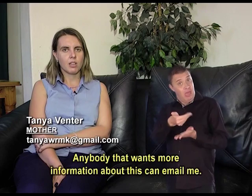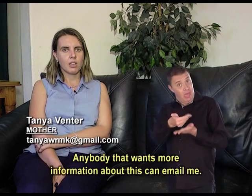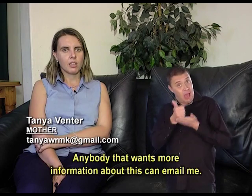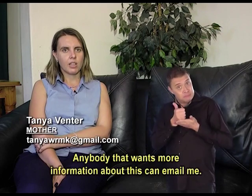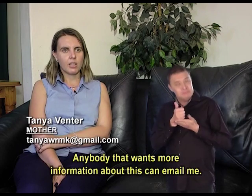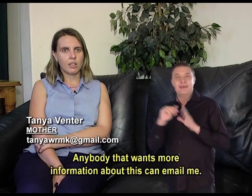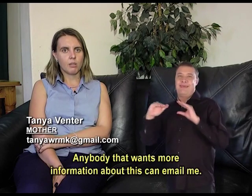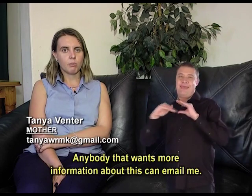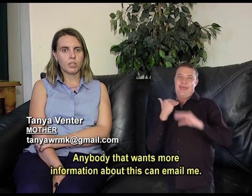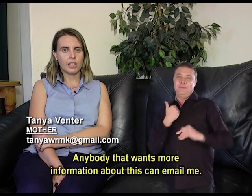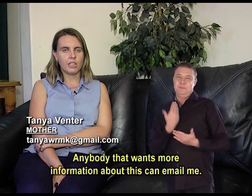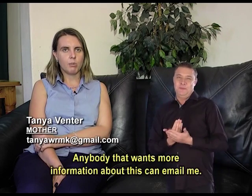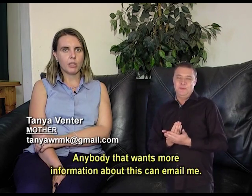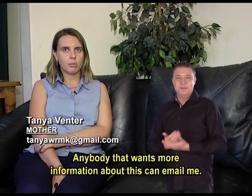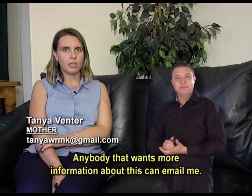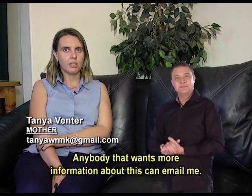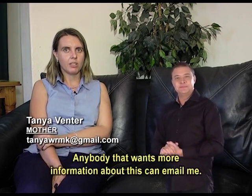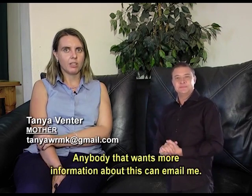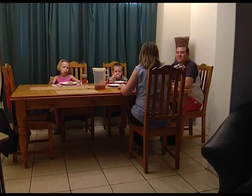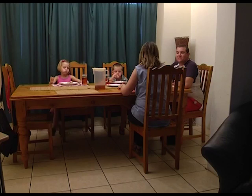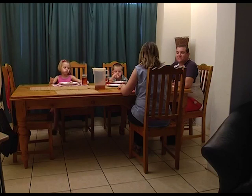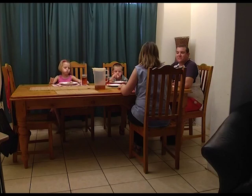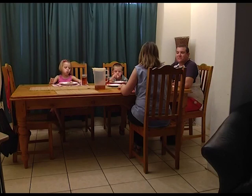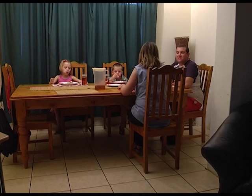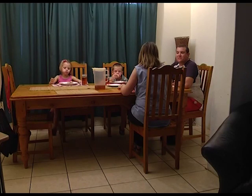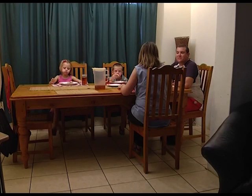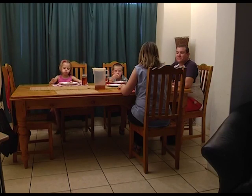this can email me.